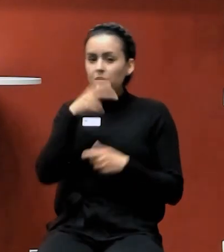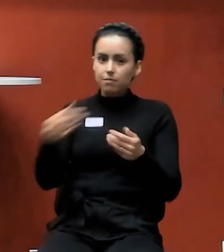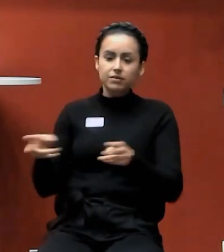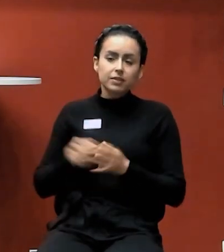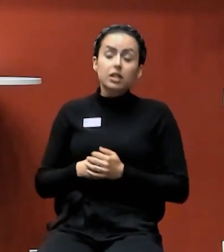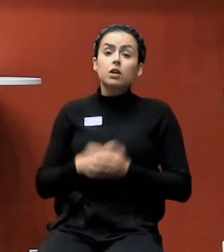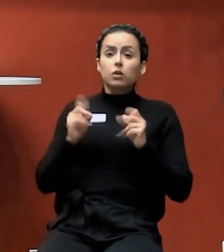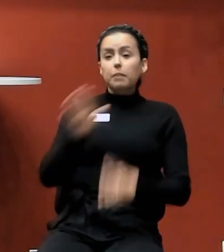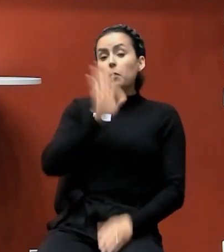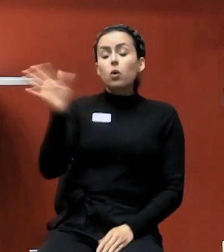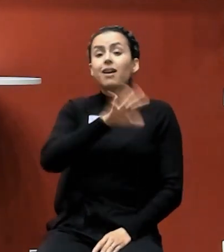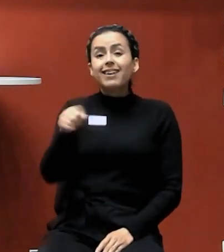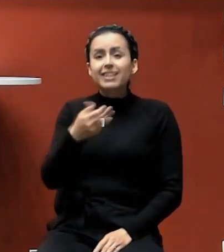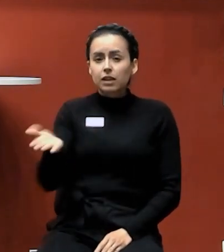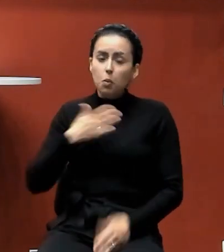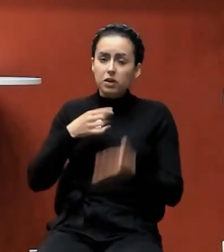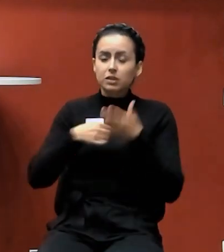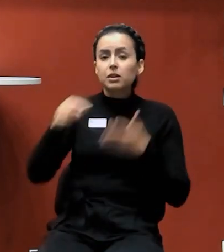Hi, everyone. My name is Naomi.